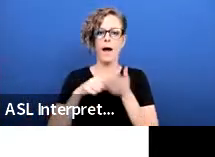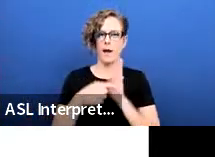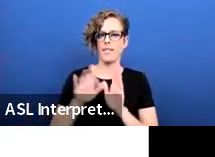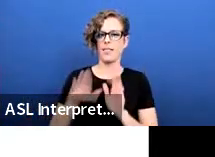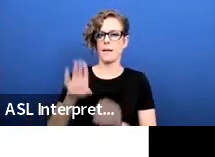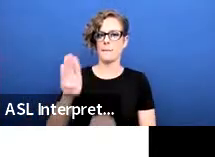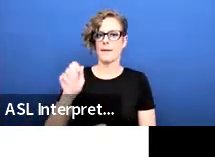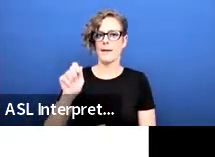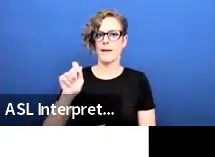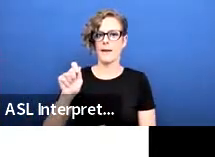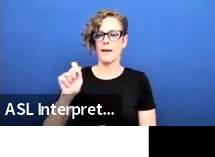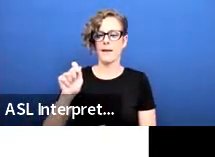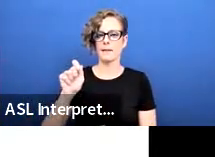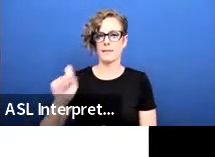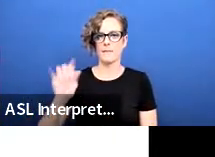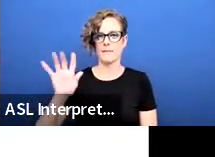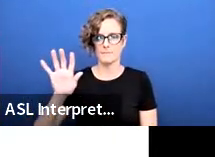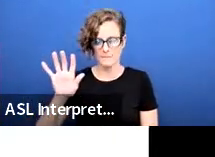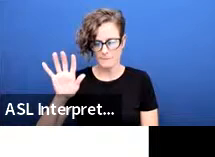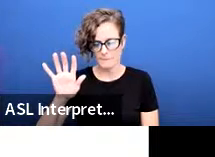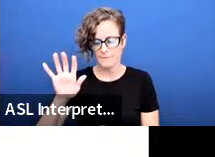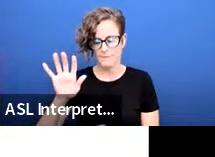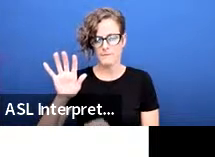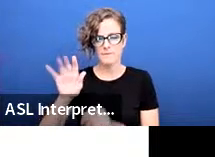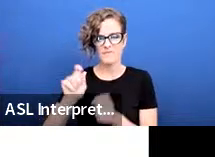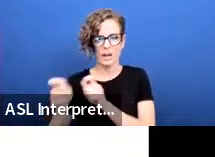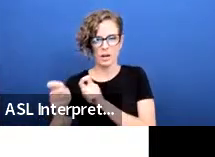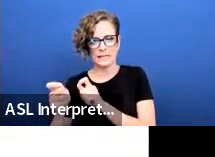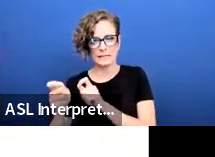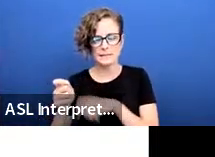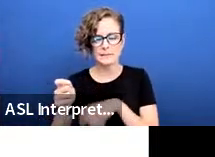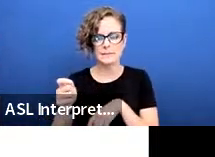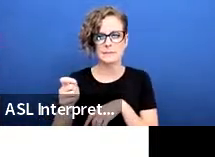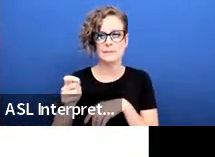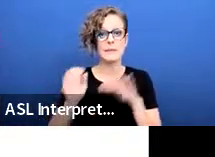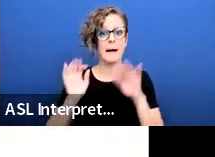regardless, it was not ideal. But